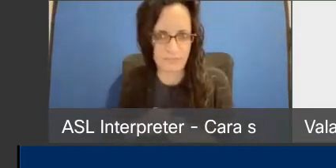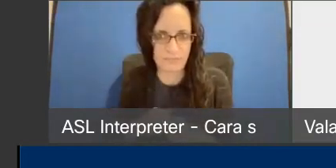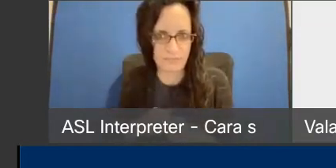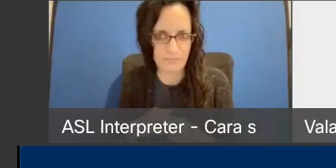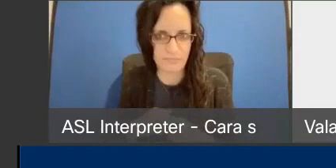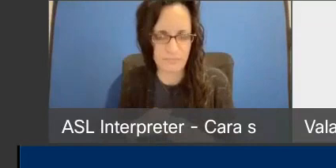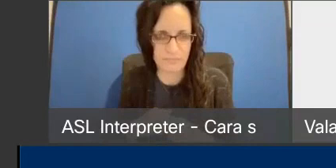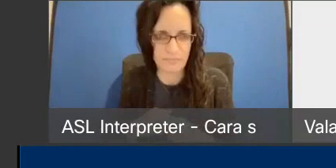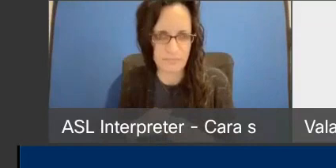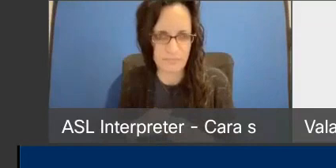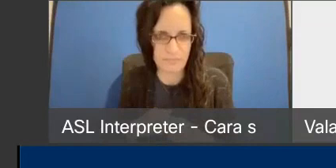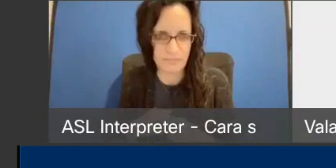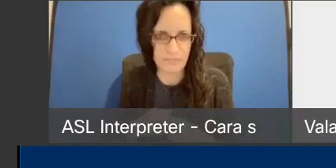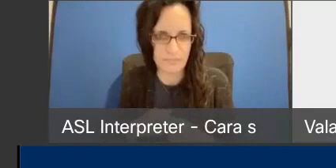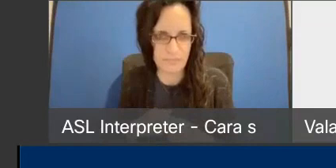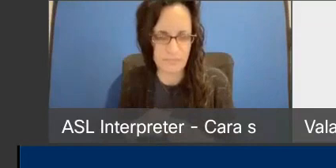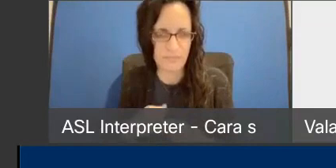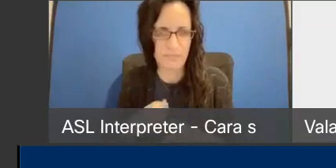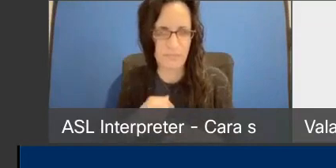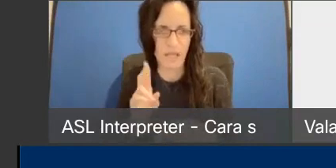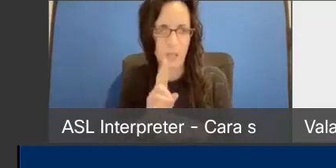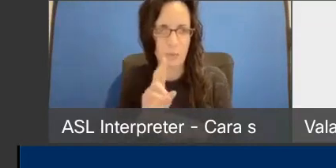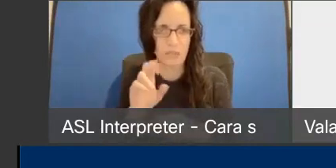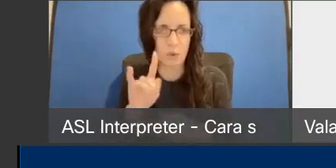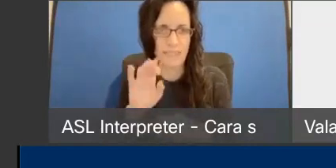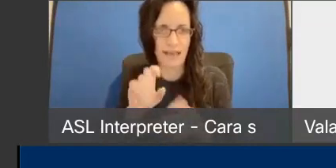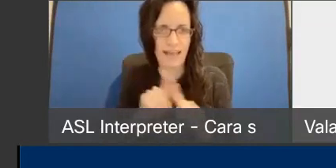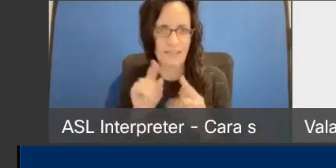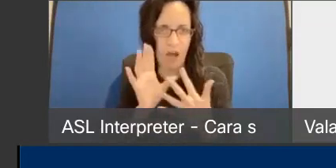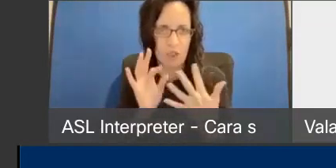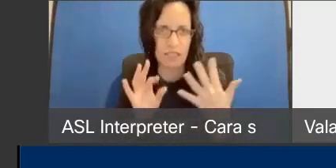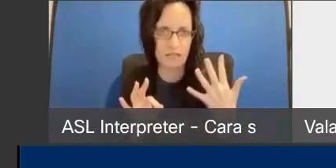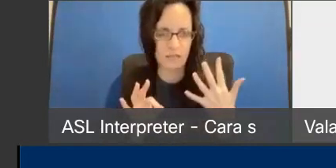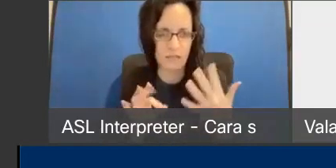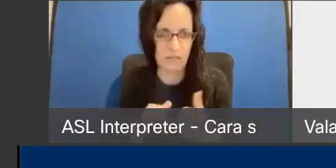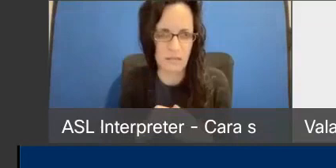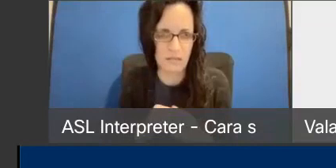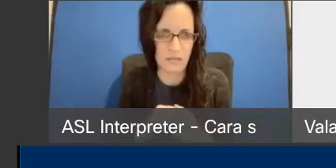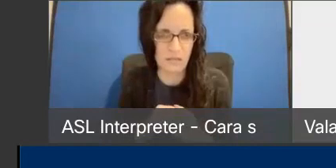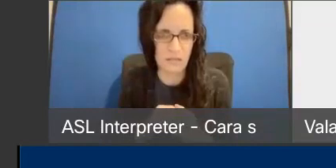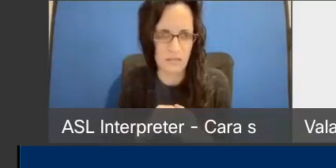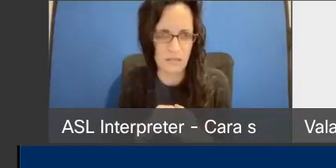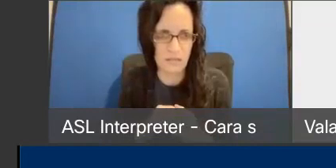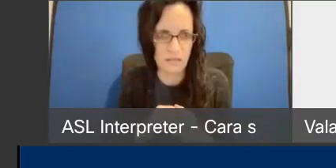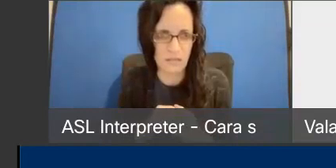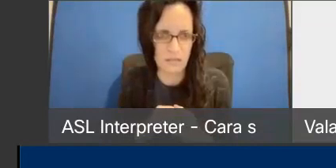used it as an option. To me, it became a way of having an escape